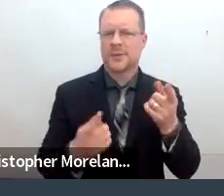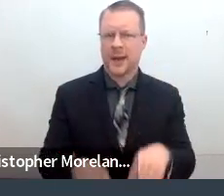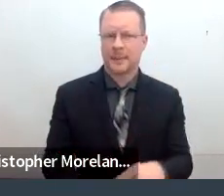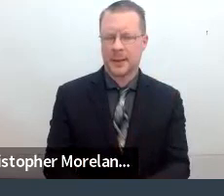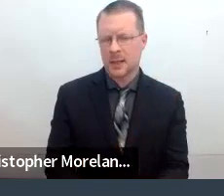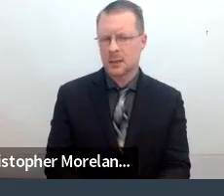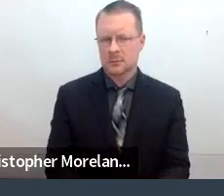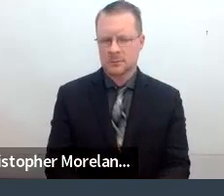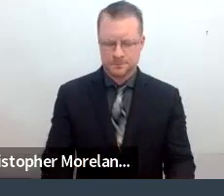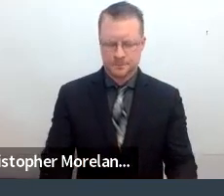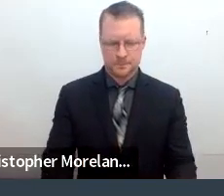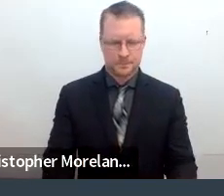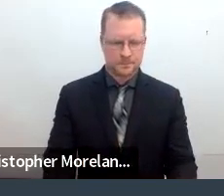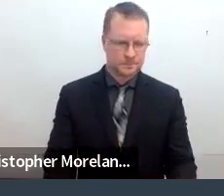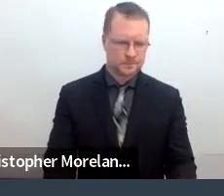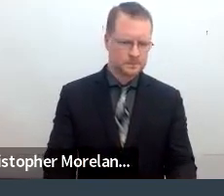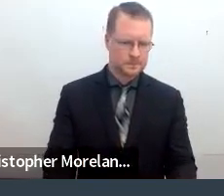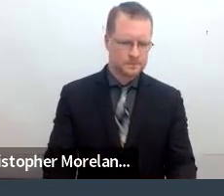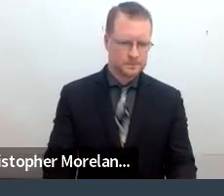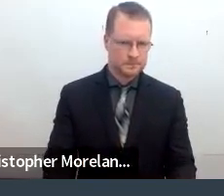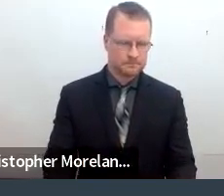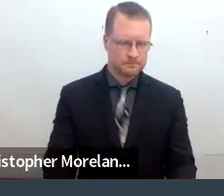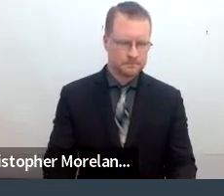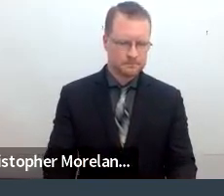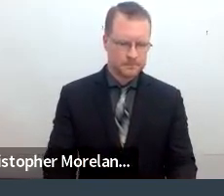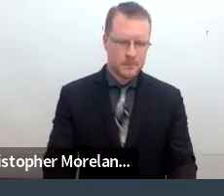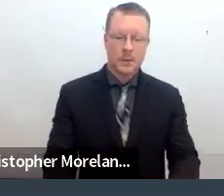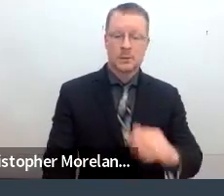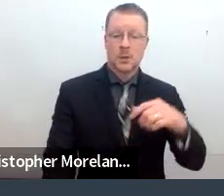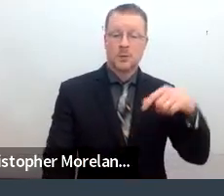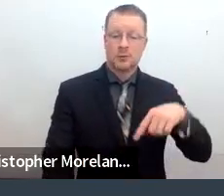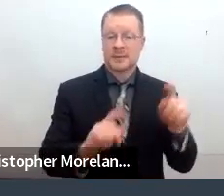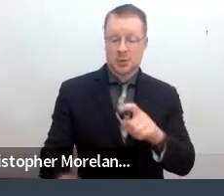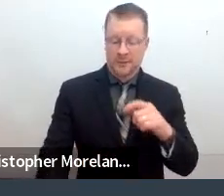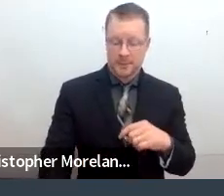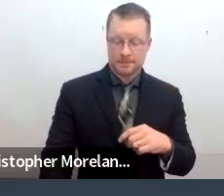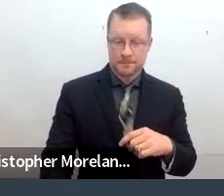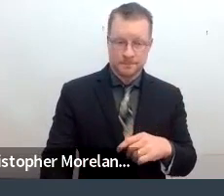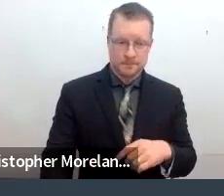So as we see the numbers decrease, we wonder why that happens.